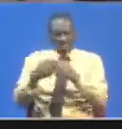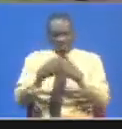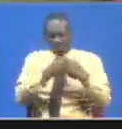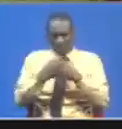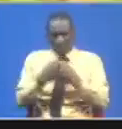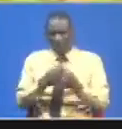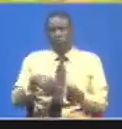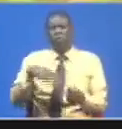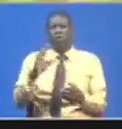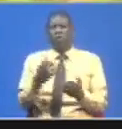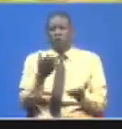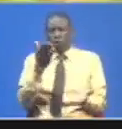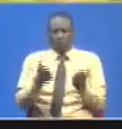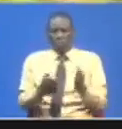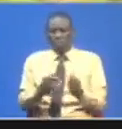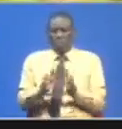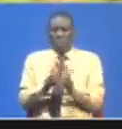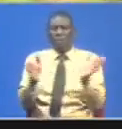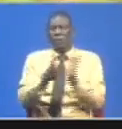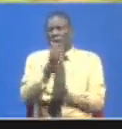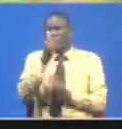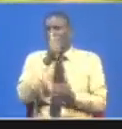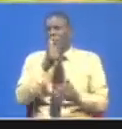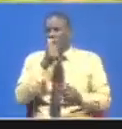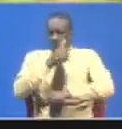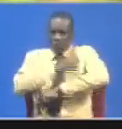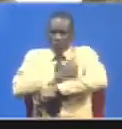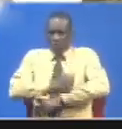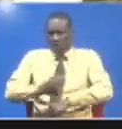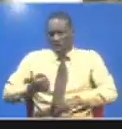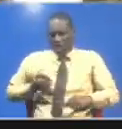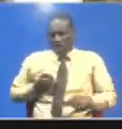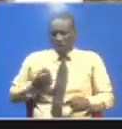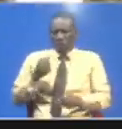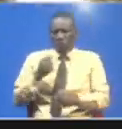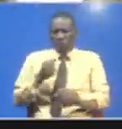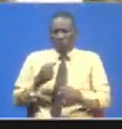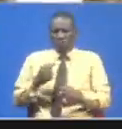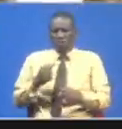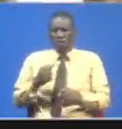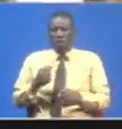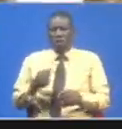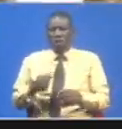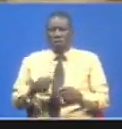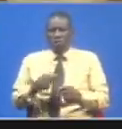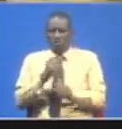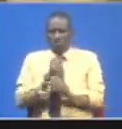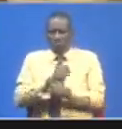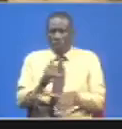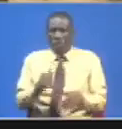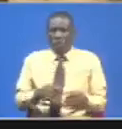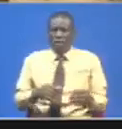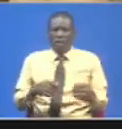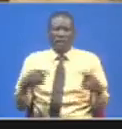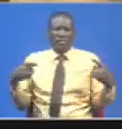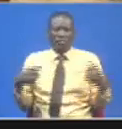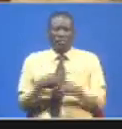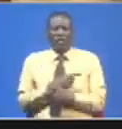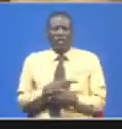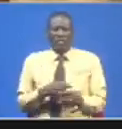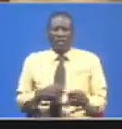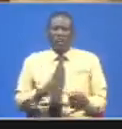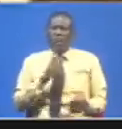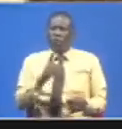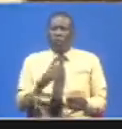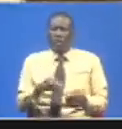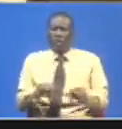when comparing public and private schools, and girls are outperforming boys across the board. The mismatch is raising red flags that